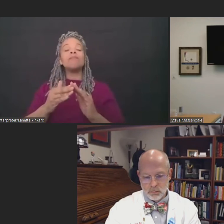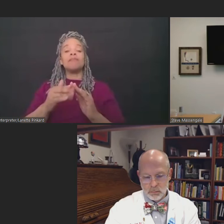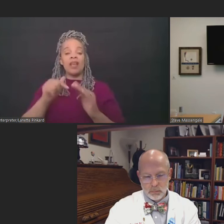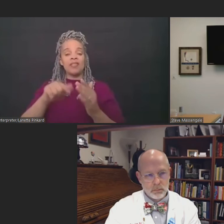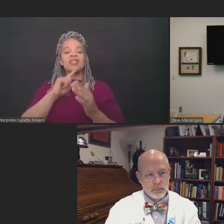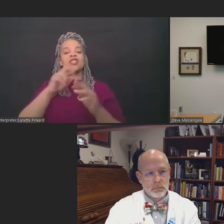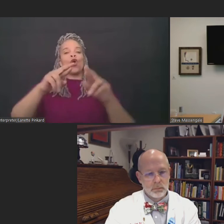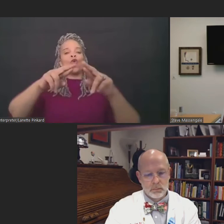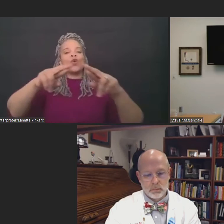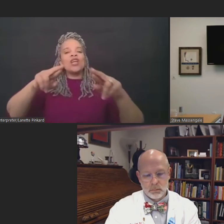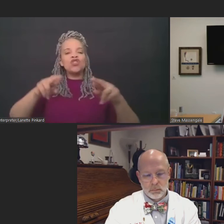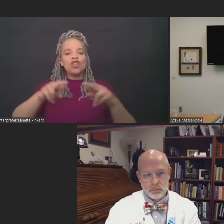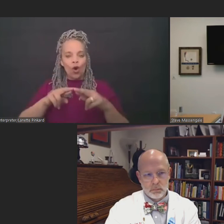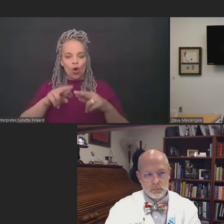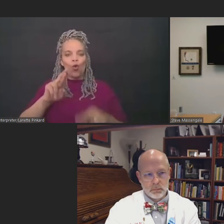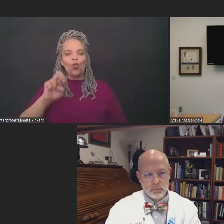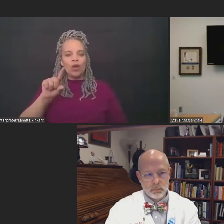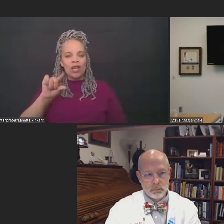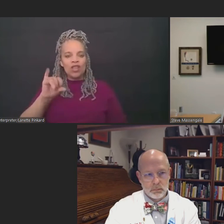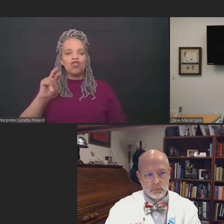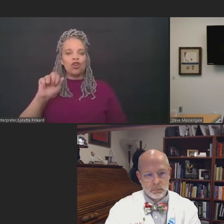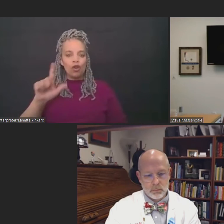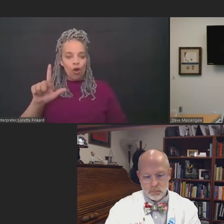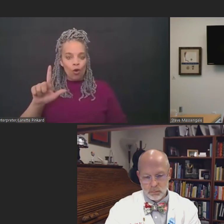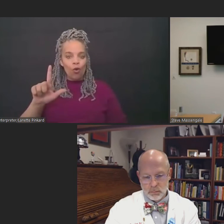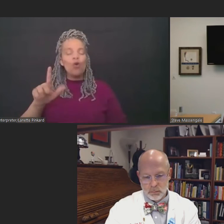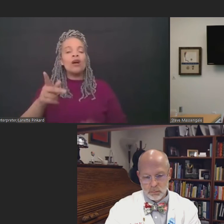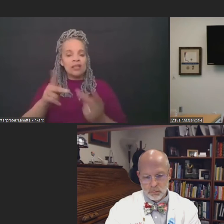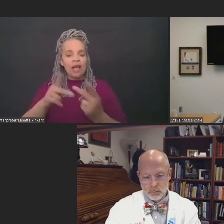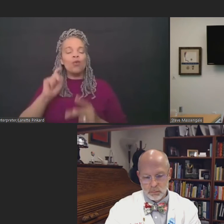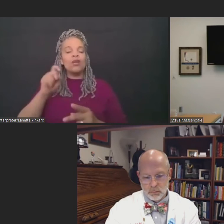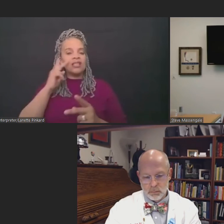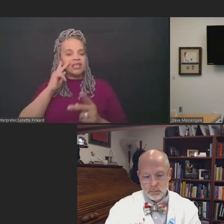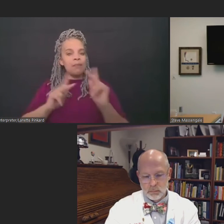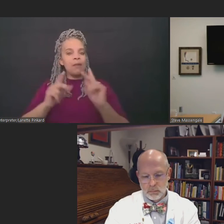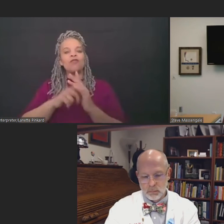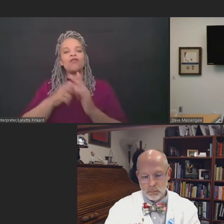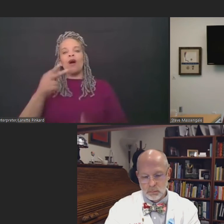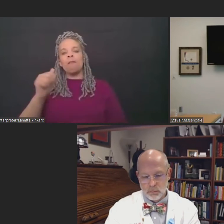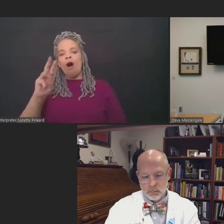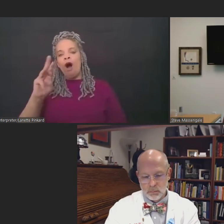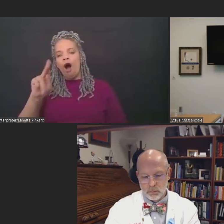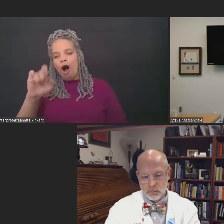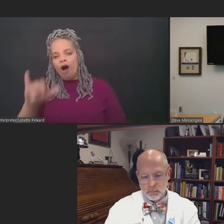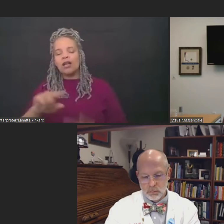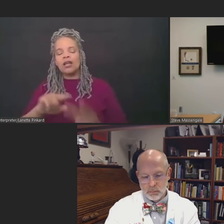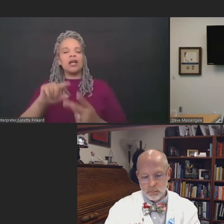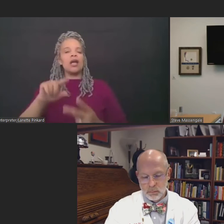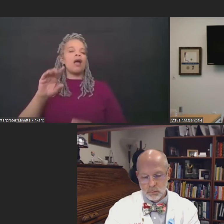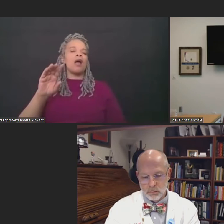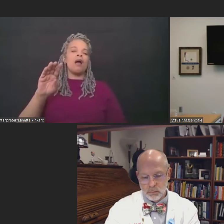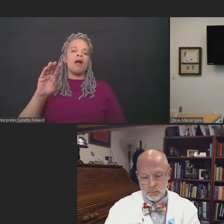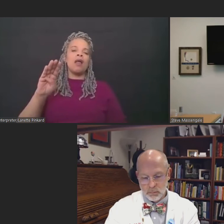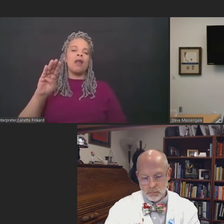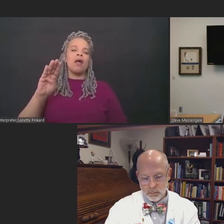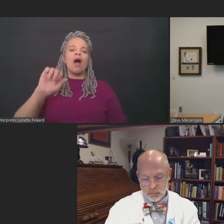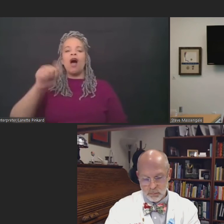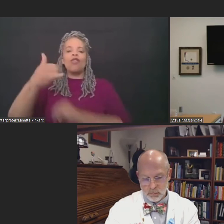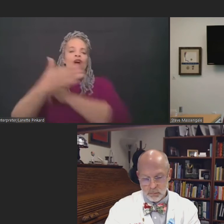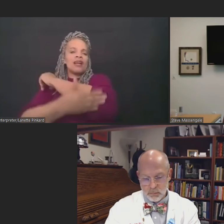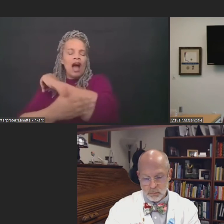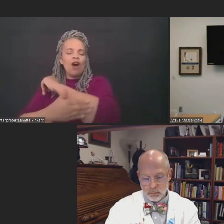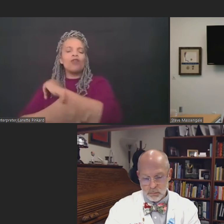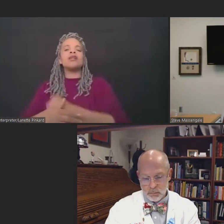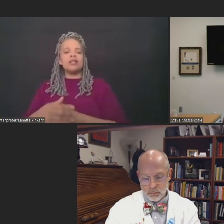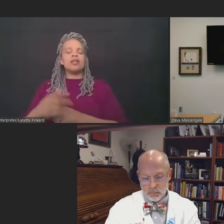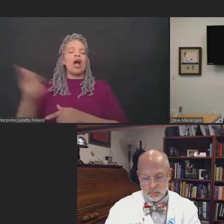regional site. So we need to see, individuals from Hockley and Garza counties and Hale County